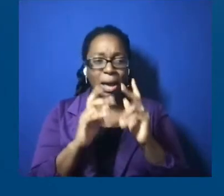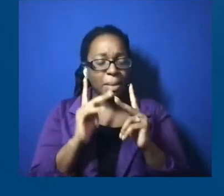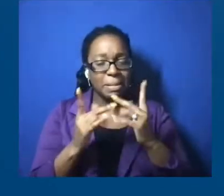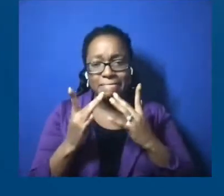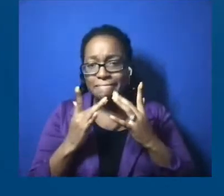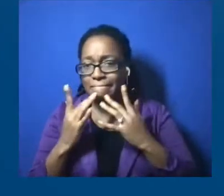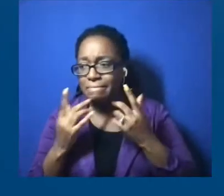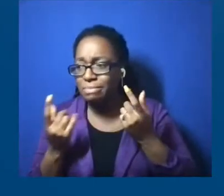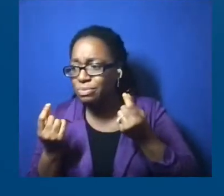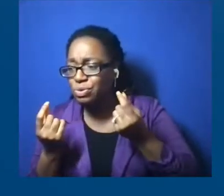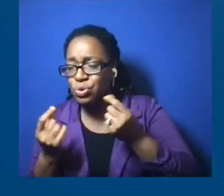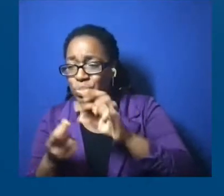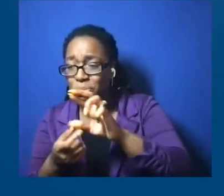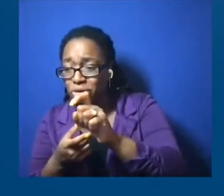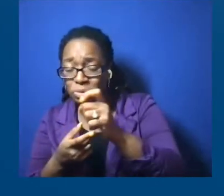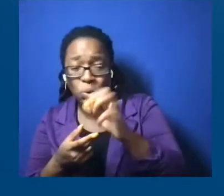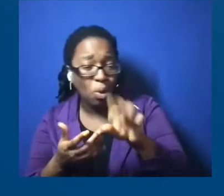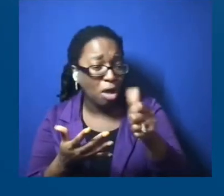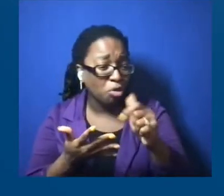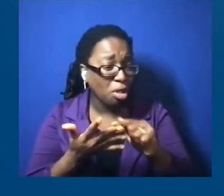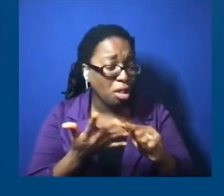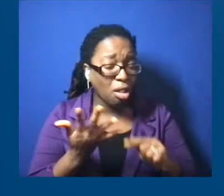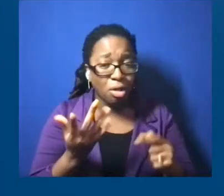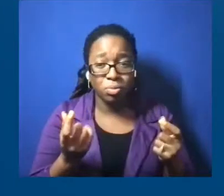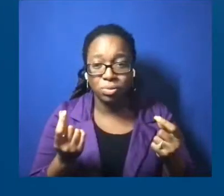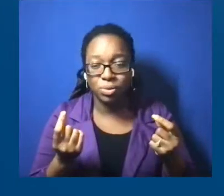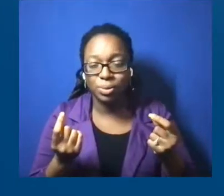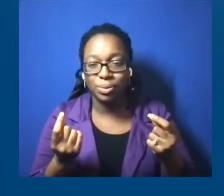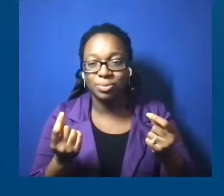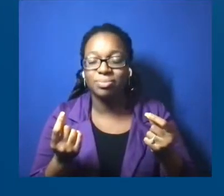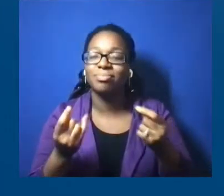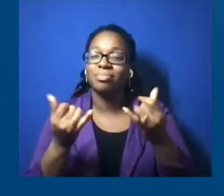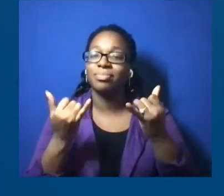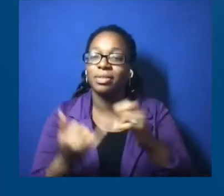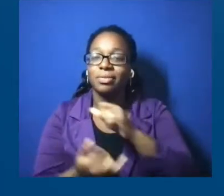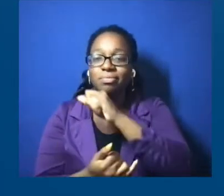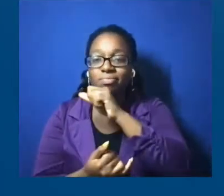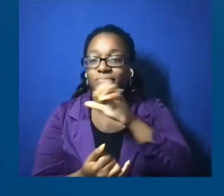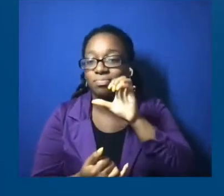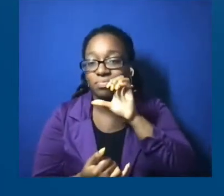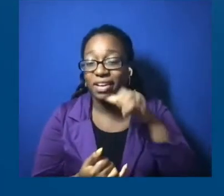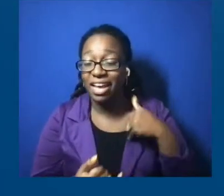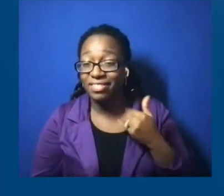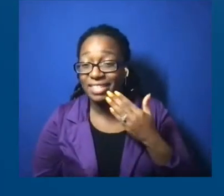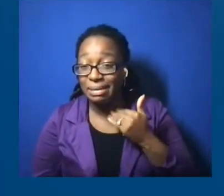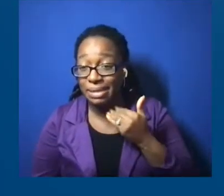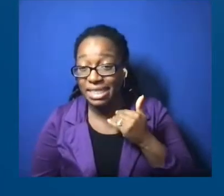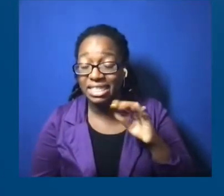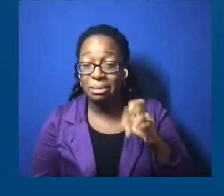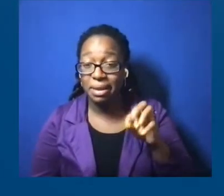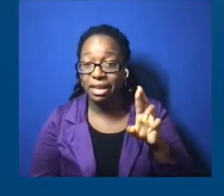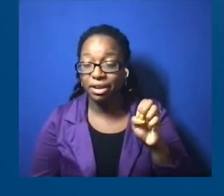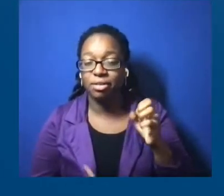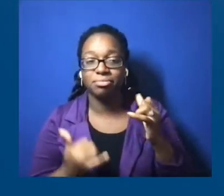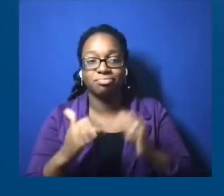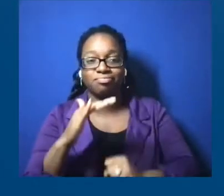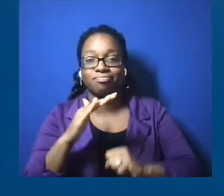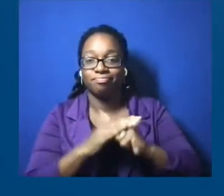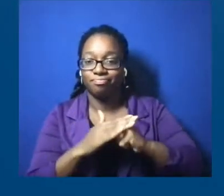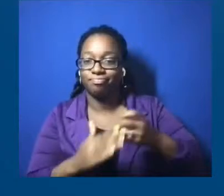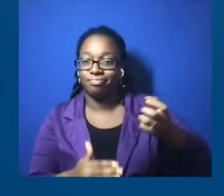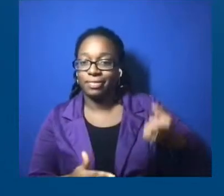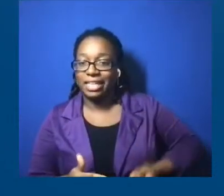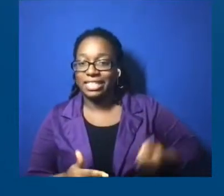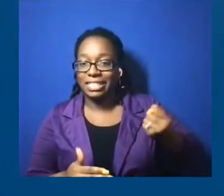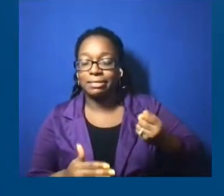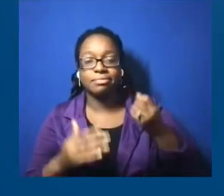family obligations. And for seniors on Medicare with diabetes, we've capped the cost of insulin, that's